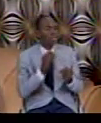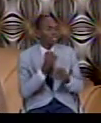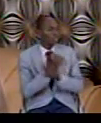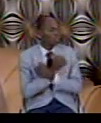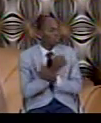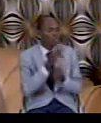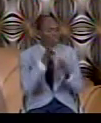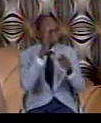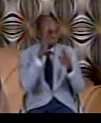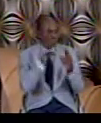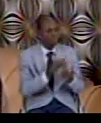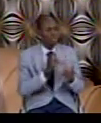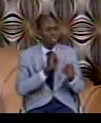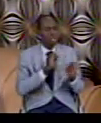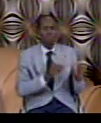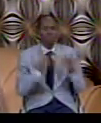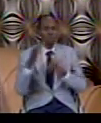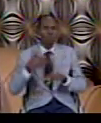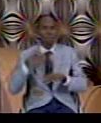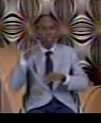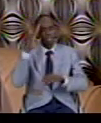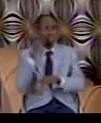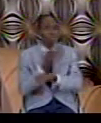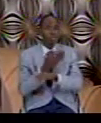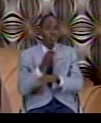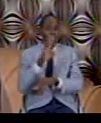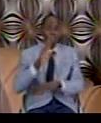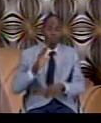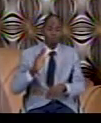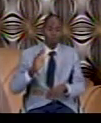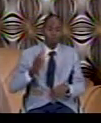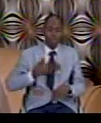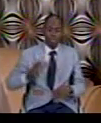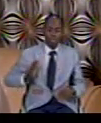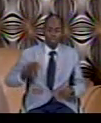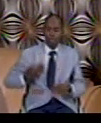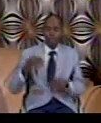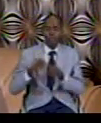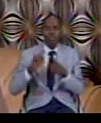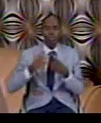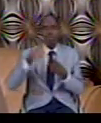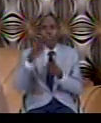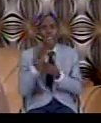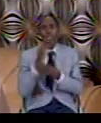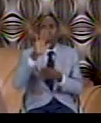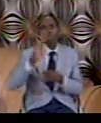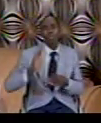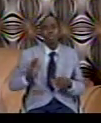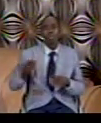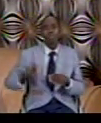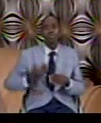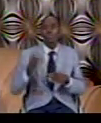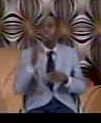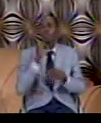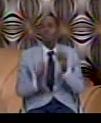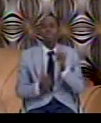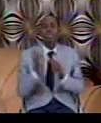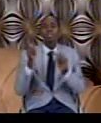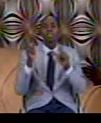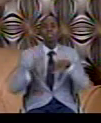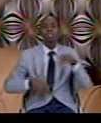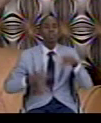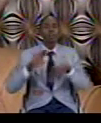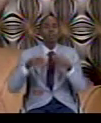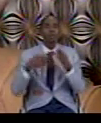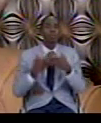I throw my soul into your hand. Your soul is greater than all the favor of all the men of the world. Other